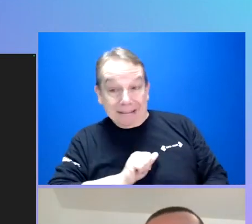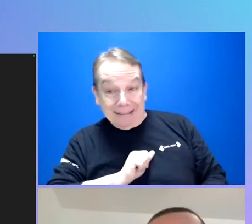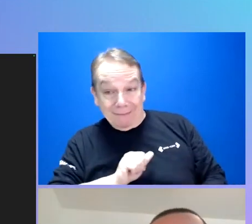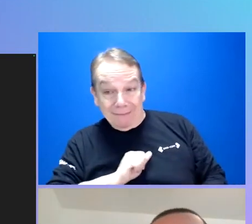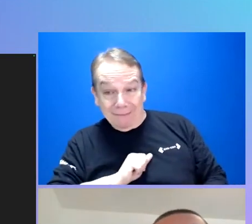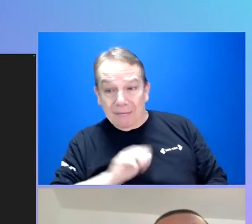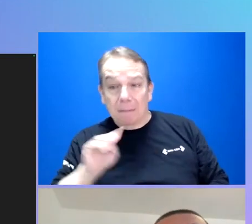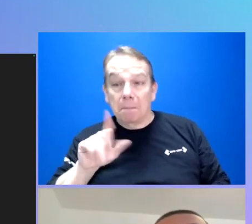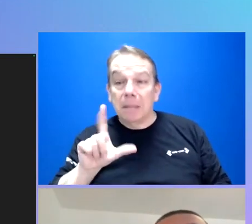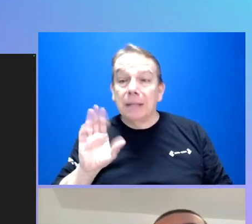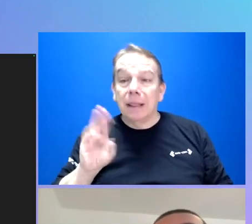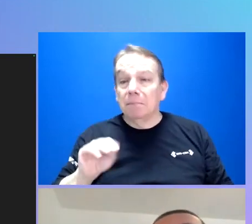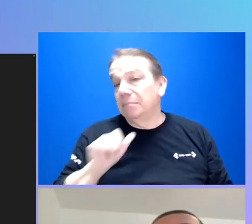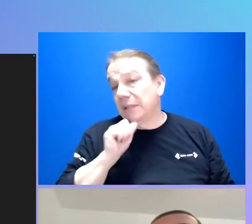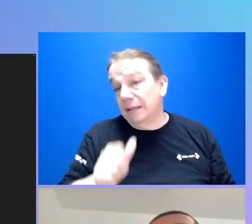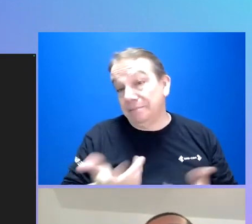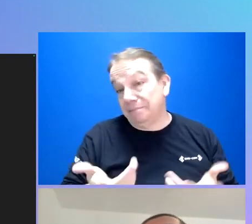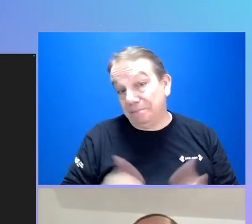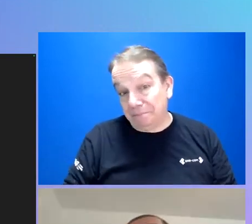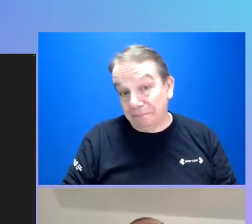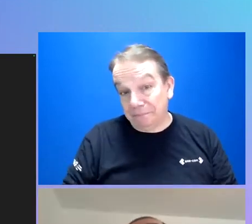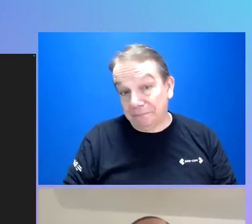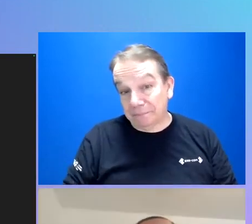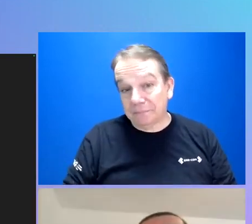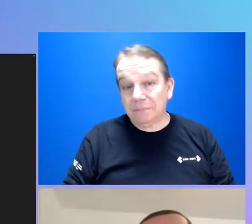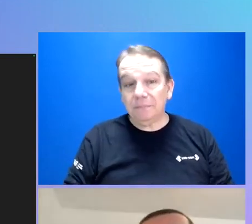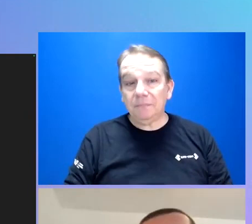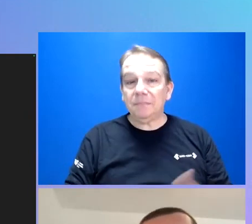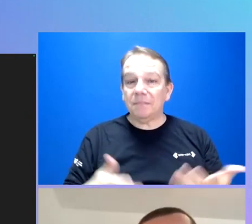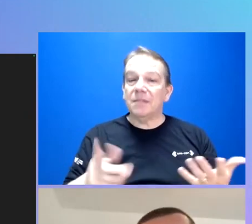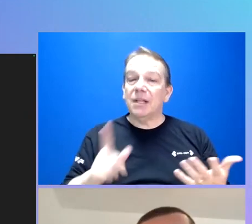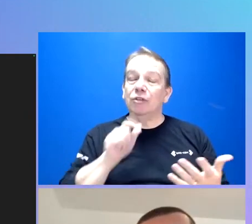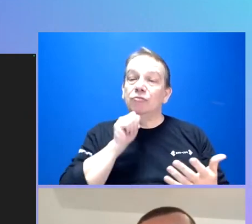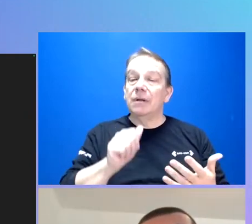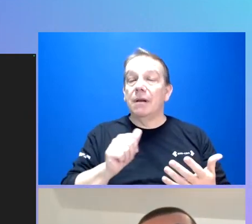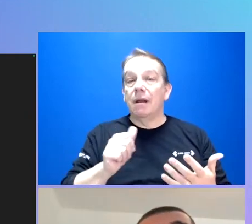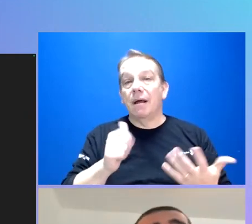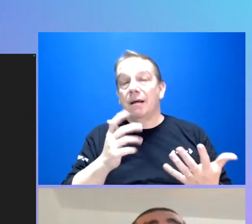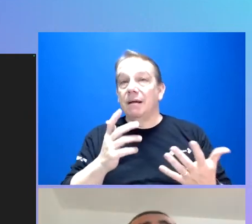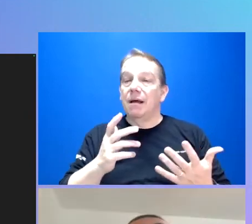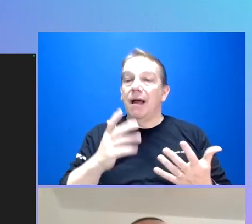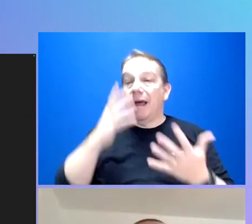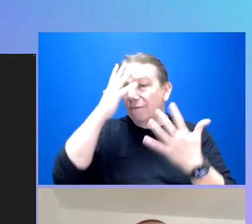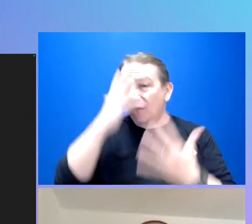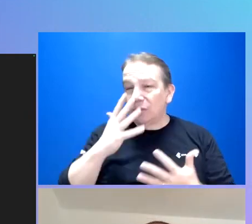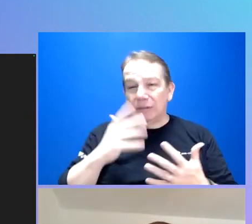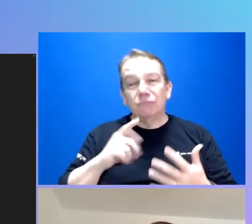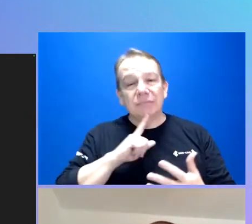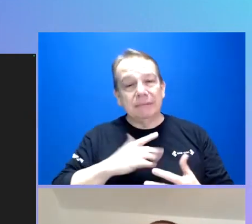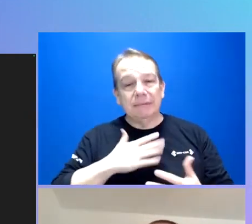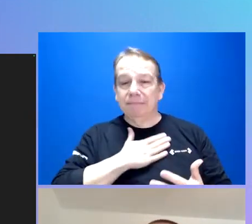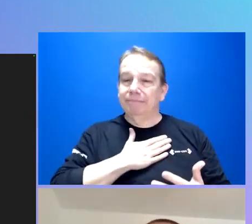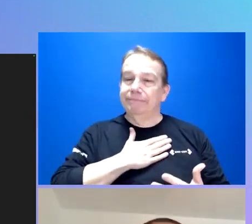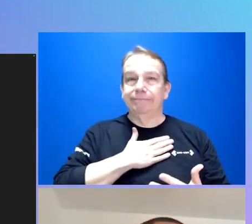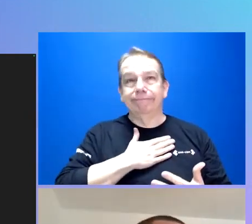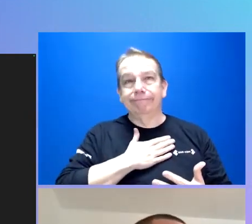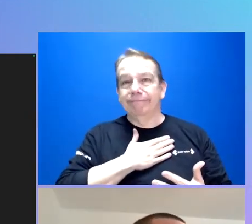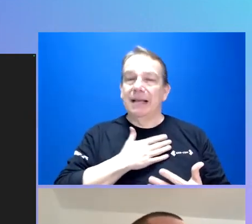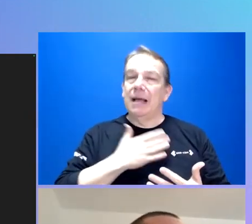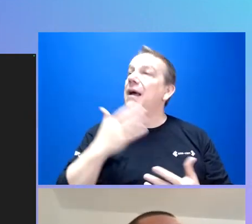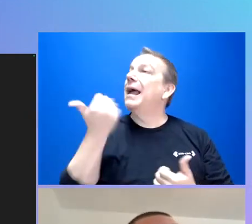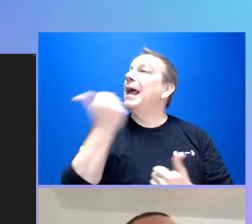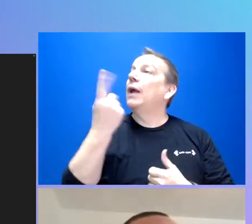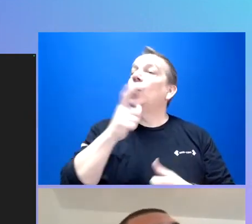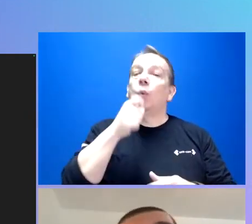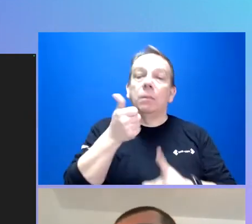as it happens. And it's a really unfortunate thing when it comes to demographics, and I don't know if there's anyone attending the conference at the moment